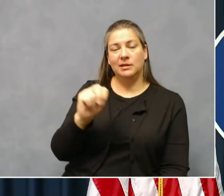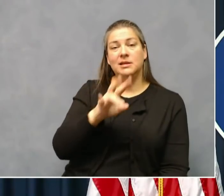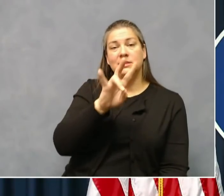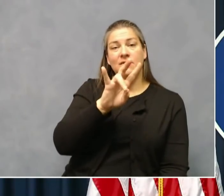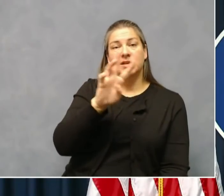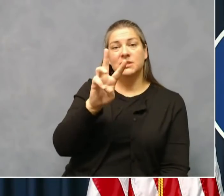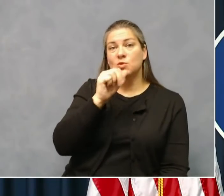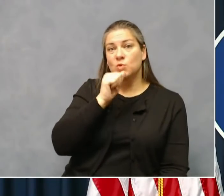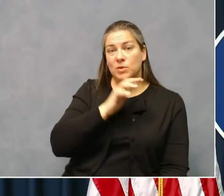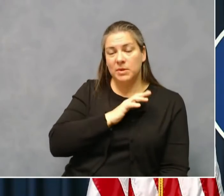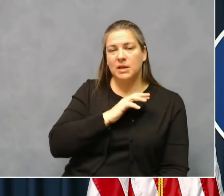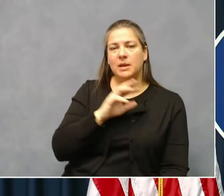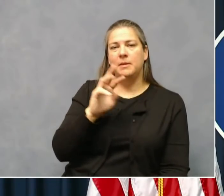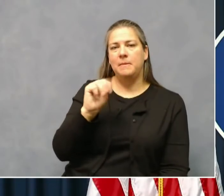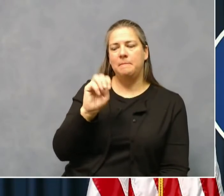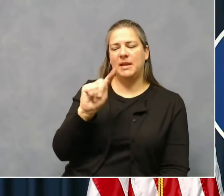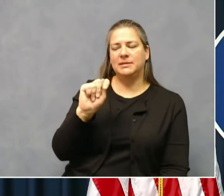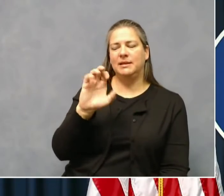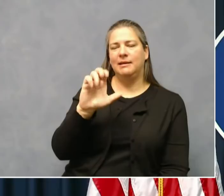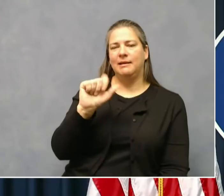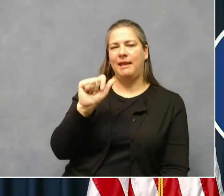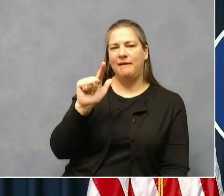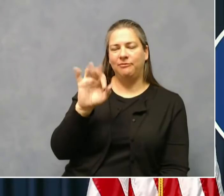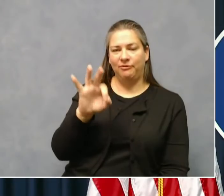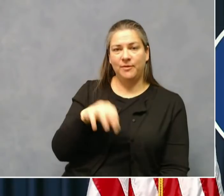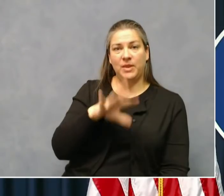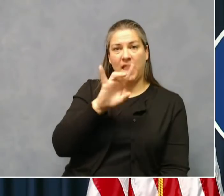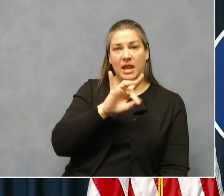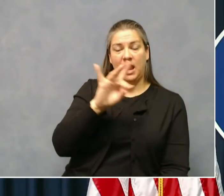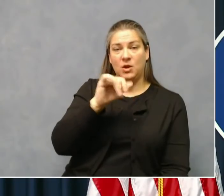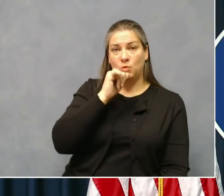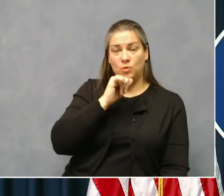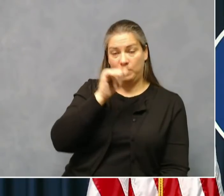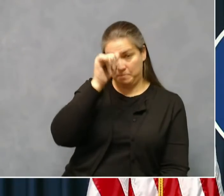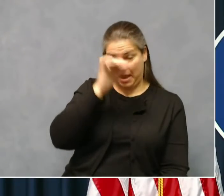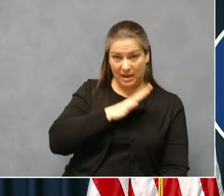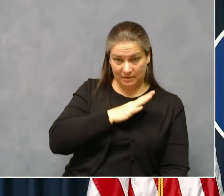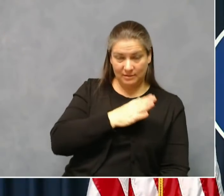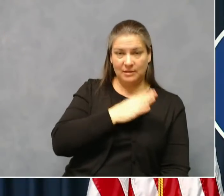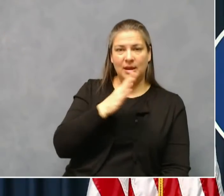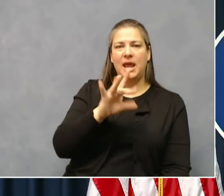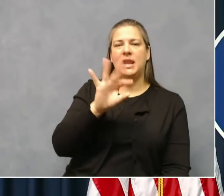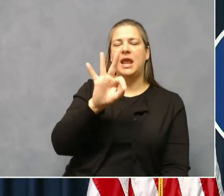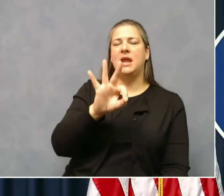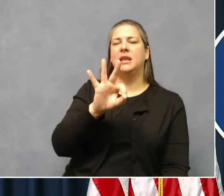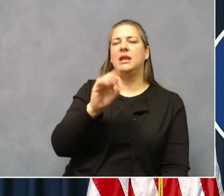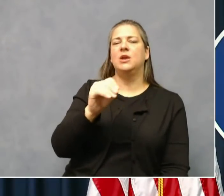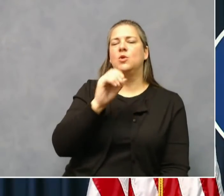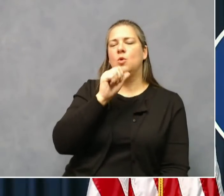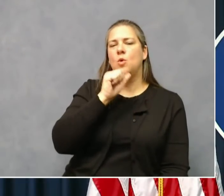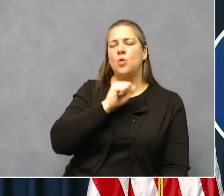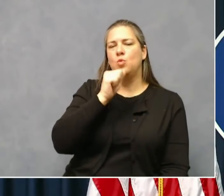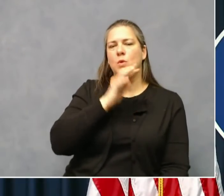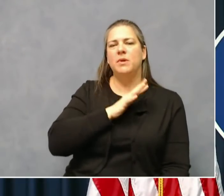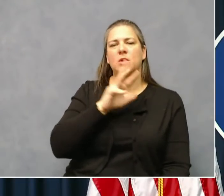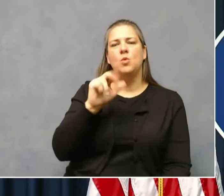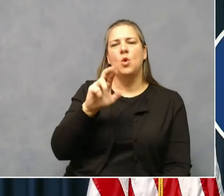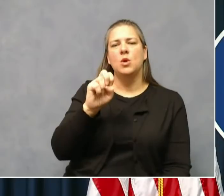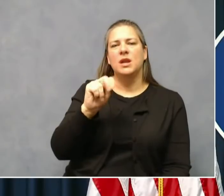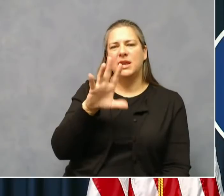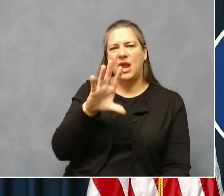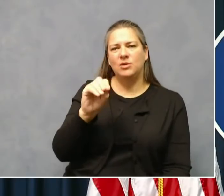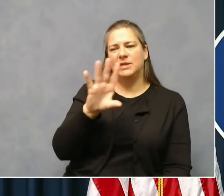in Metcalf, 88-year-old man in Oldham, and a 91-year-old woman. And then in Warren County, 88-year-old